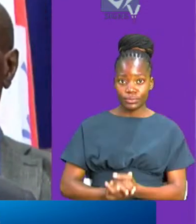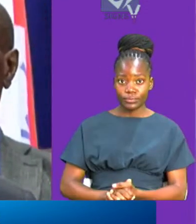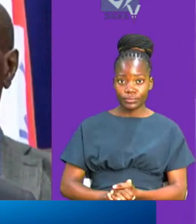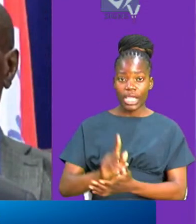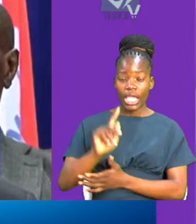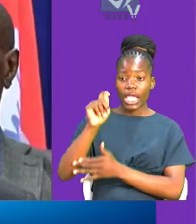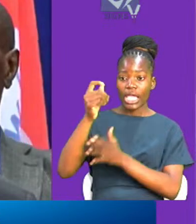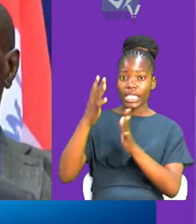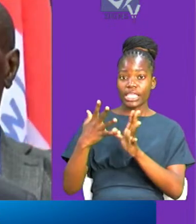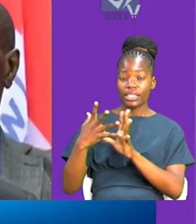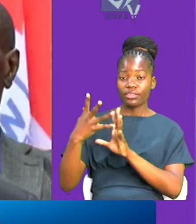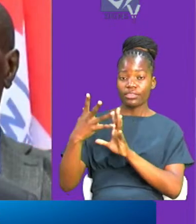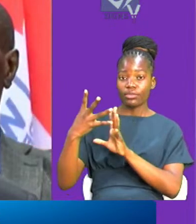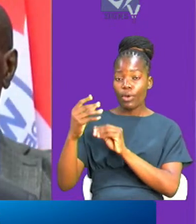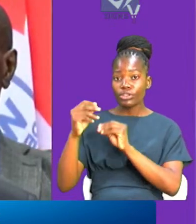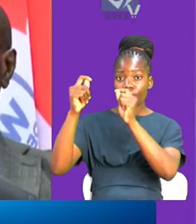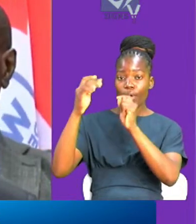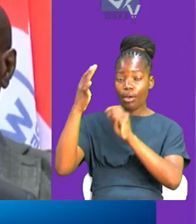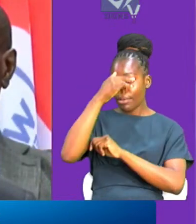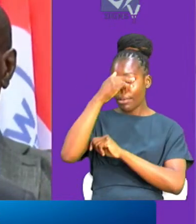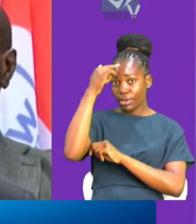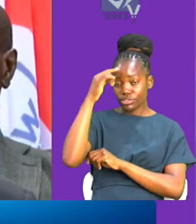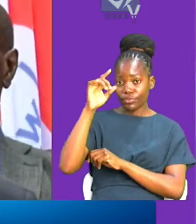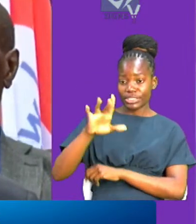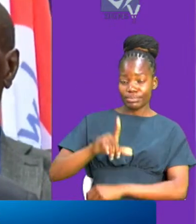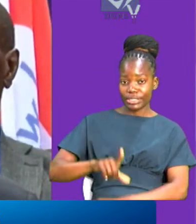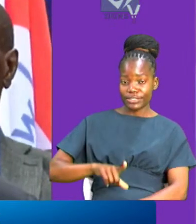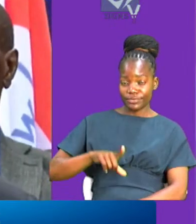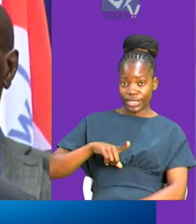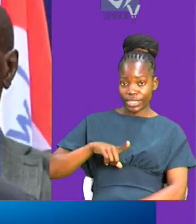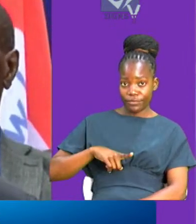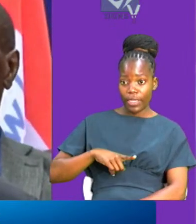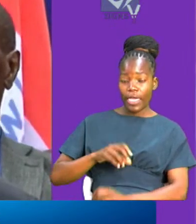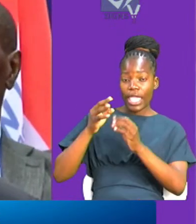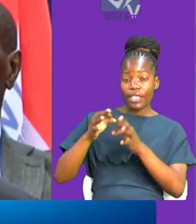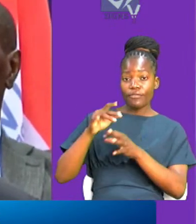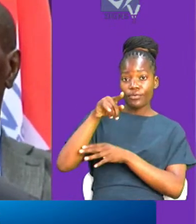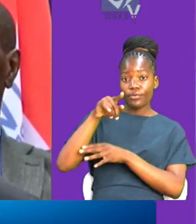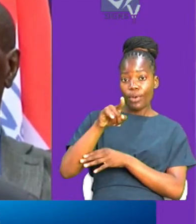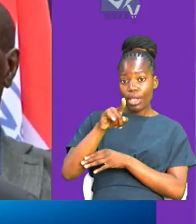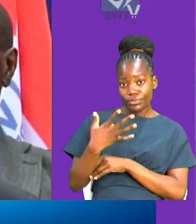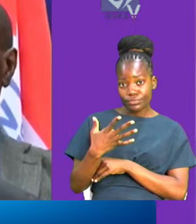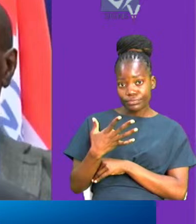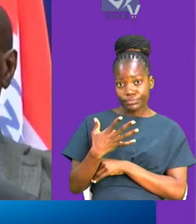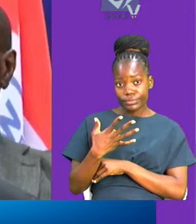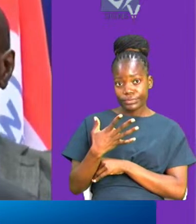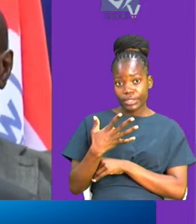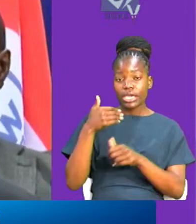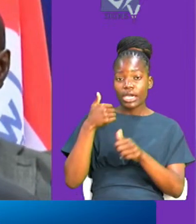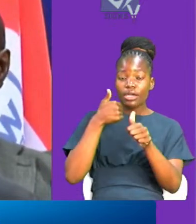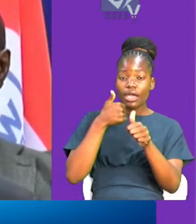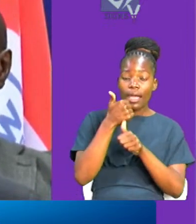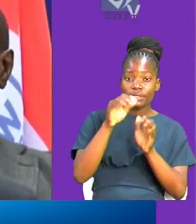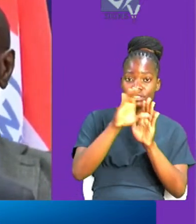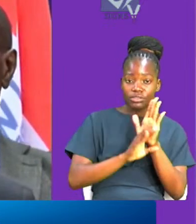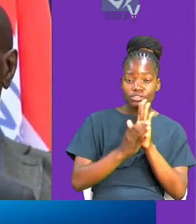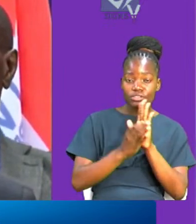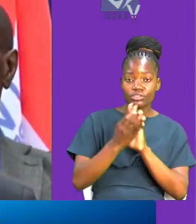Kenyans went to the streets because of the high cost of living. If you add this abuse of the constitutional